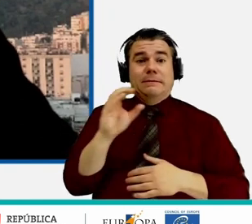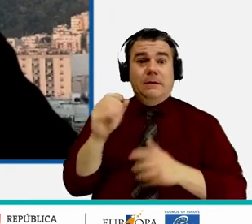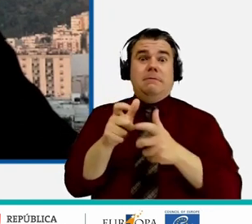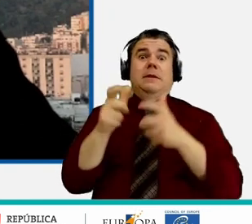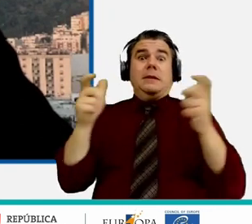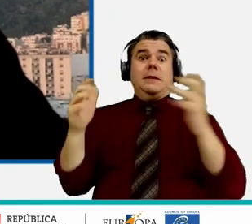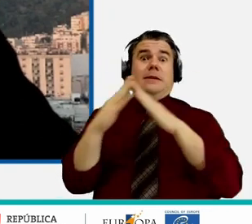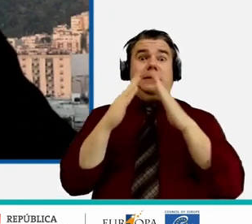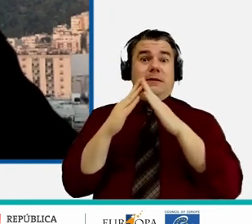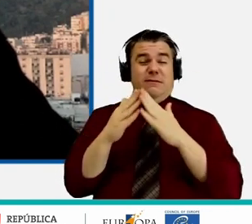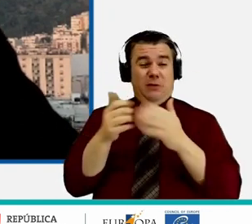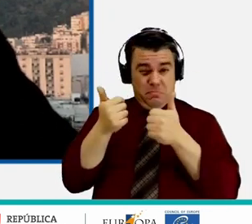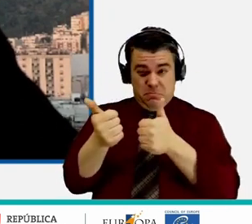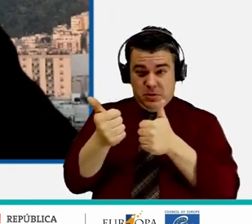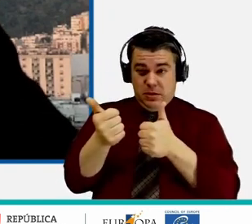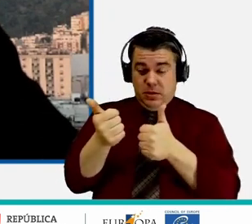actually